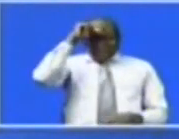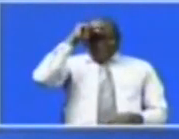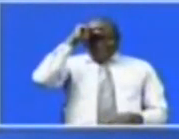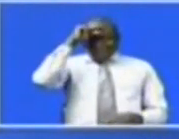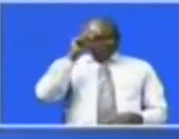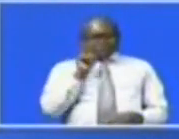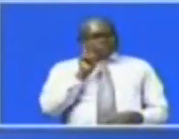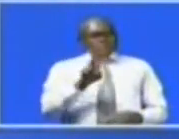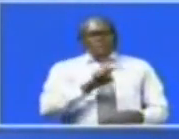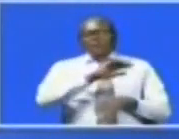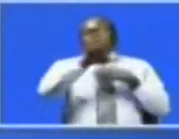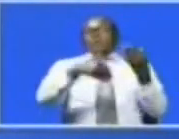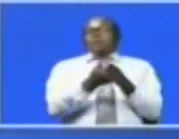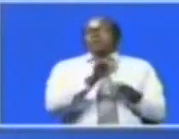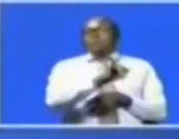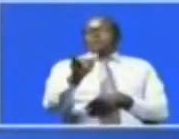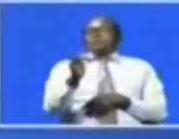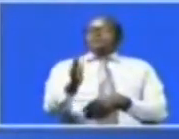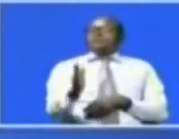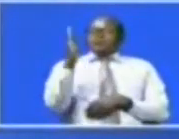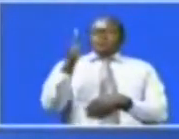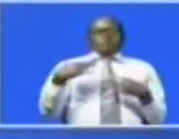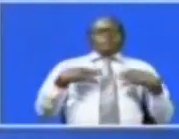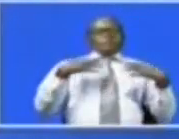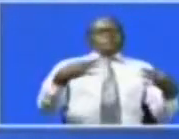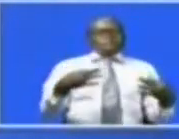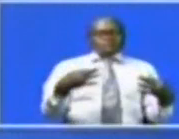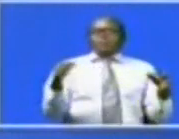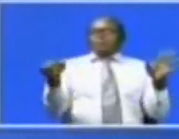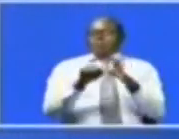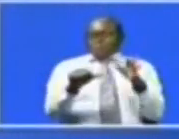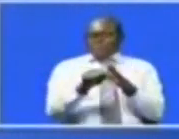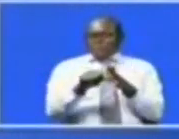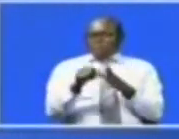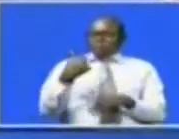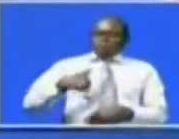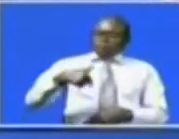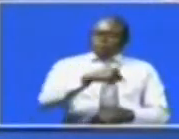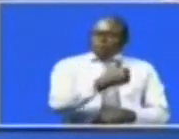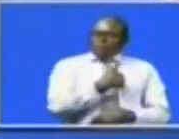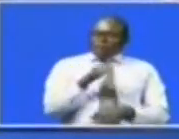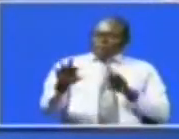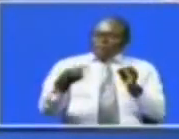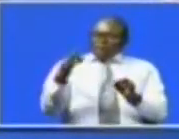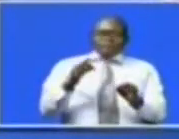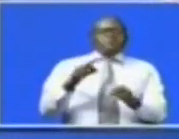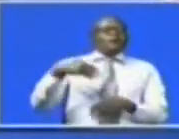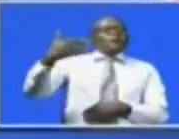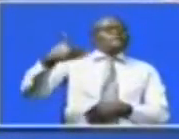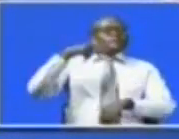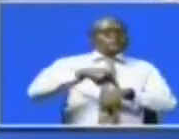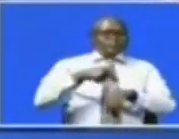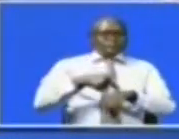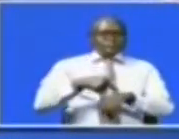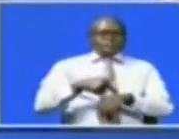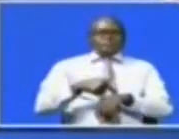looked at all those security interests, incidents. We have analyzed them over and over again.